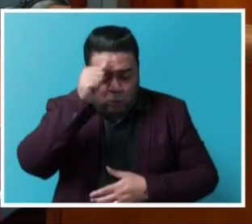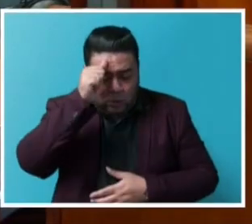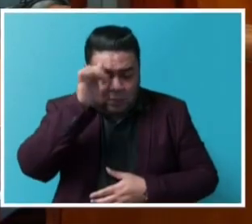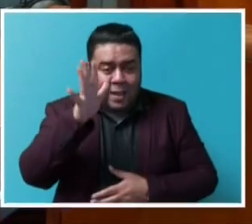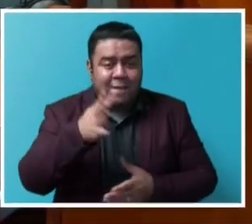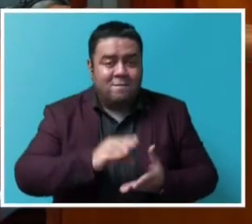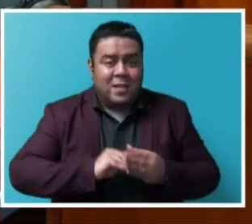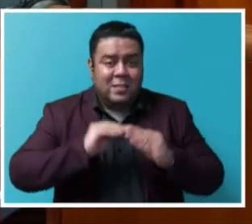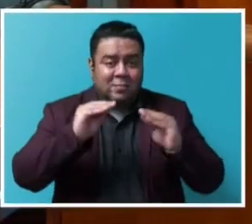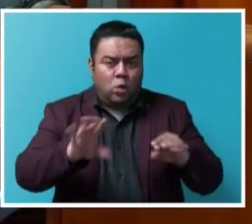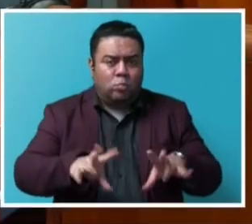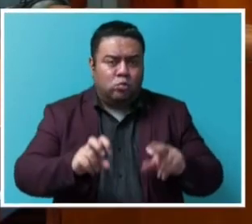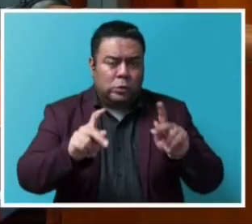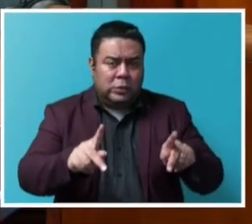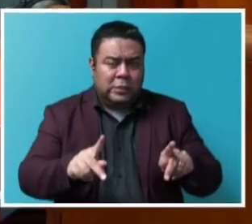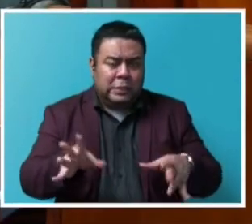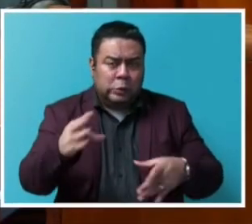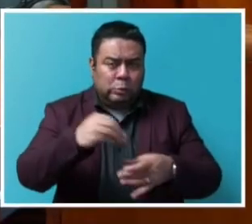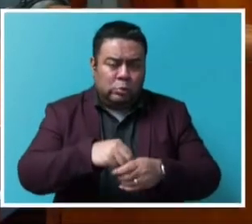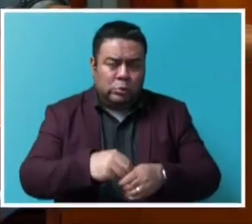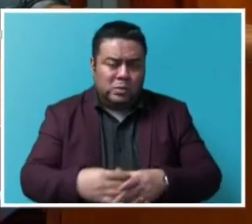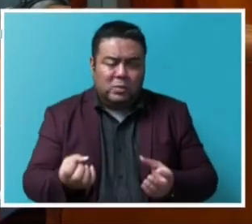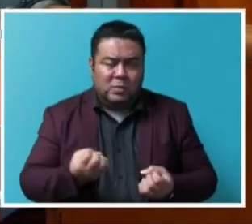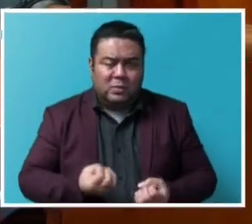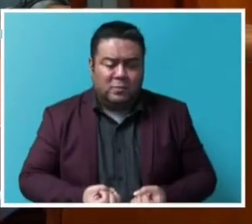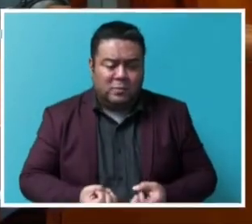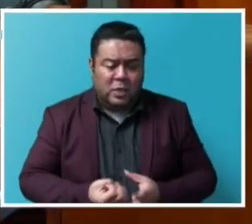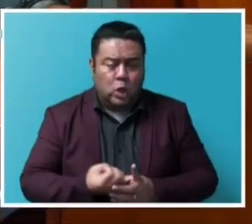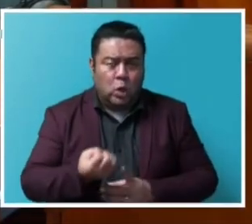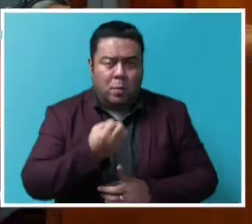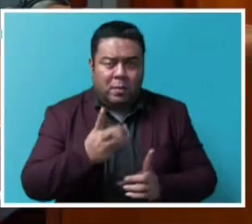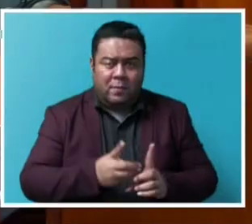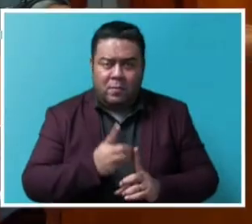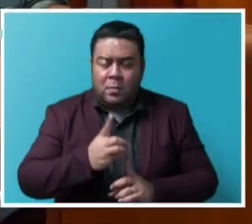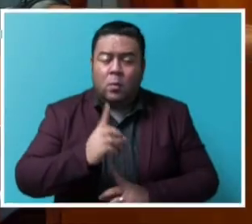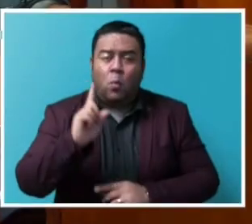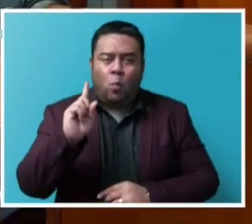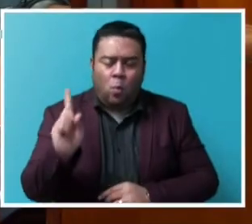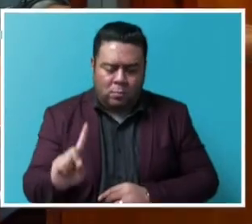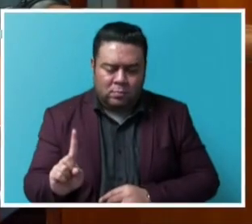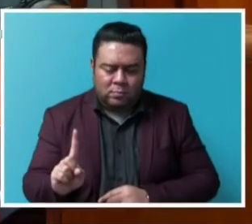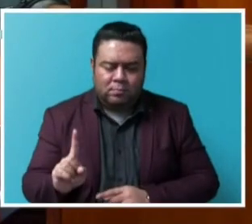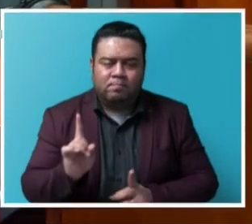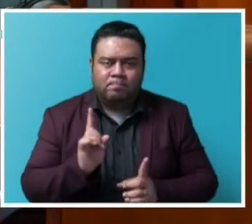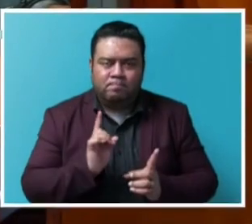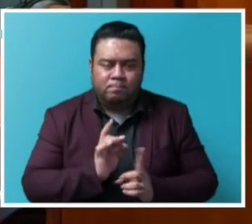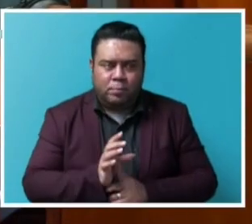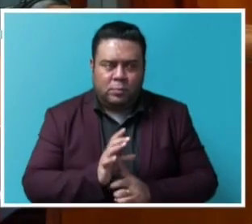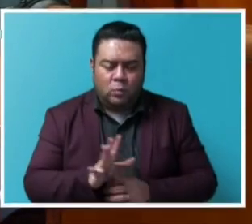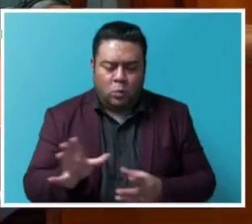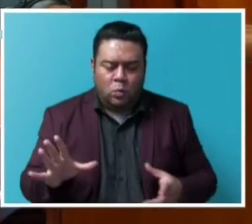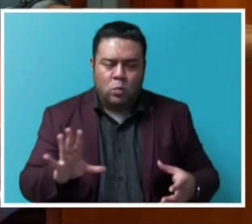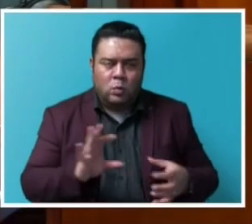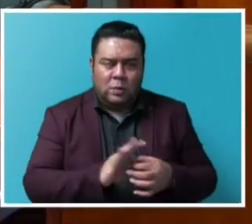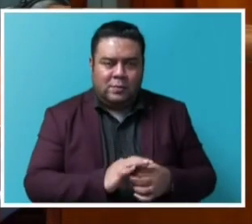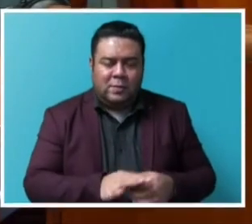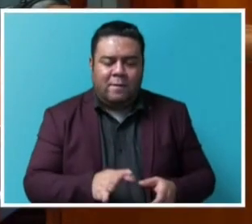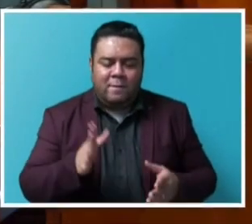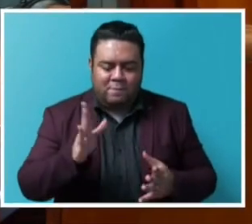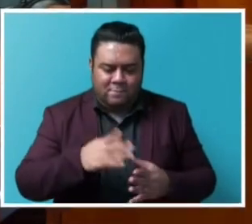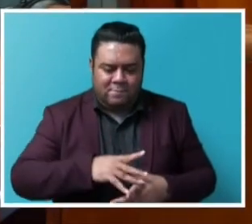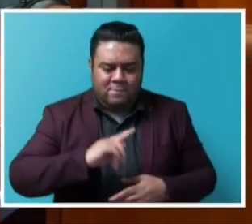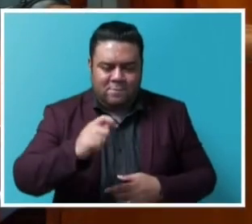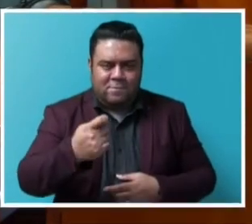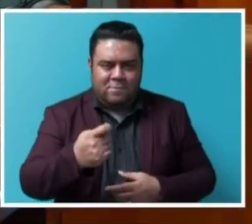opportunities, and inclusive economic development will be central to unlocking long-term financial freedom